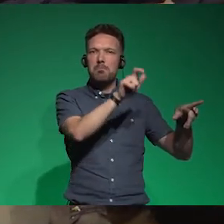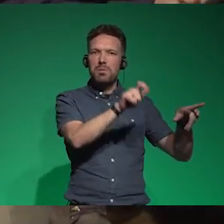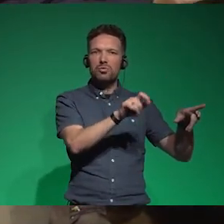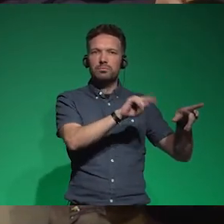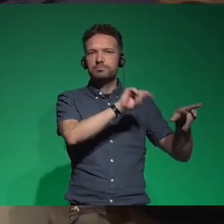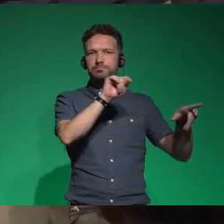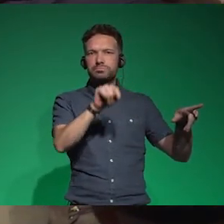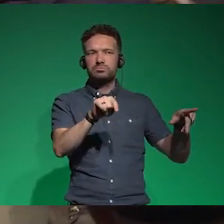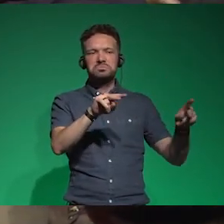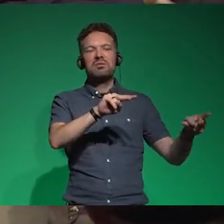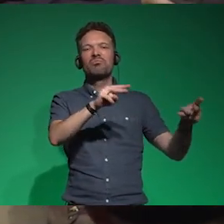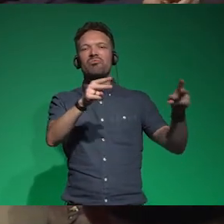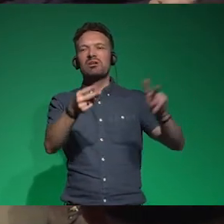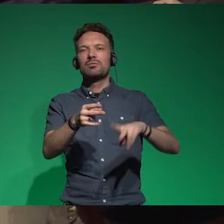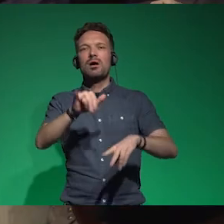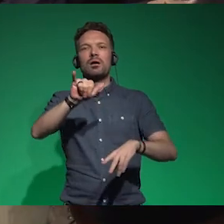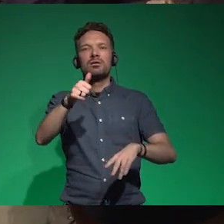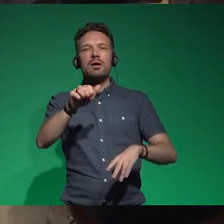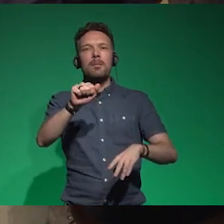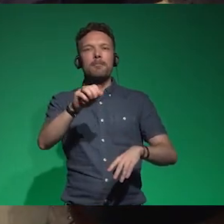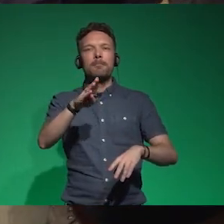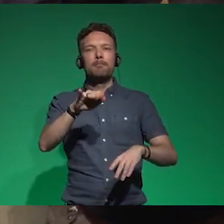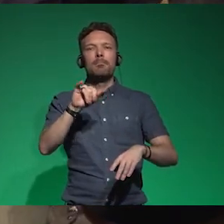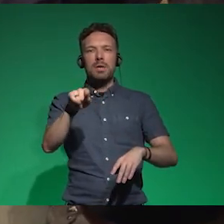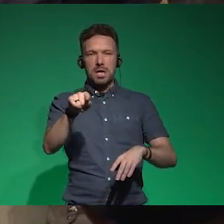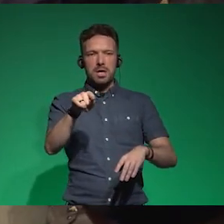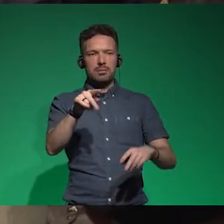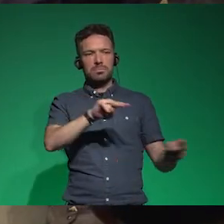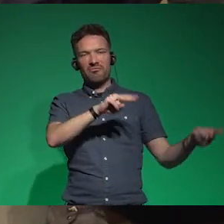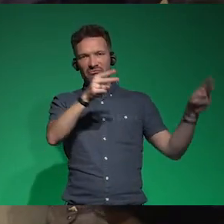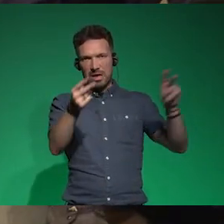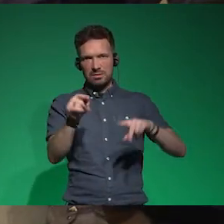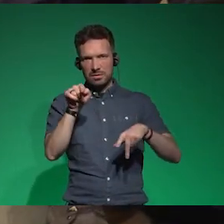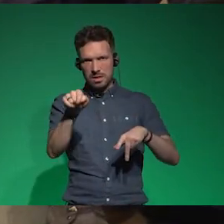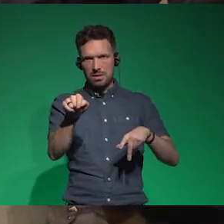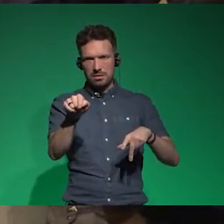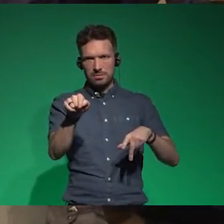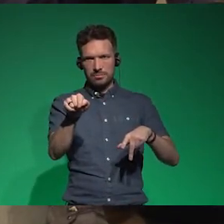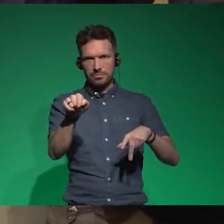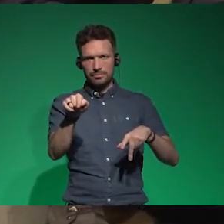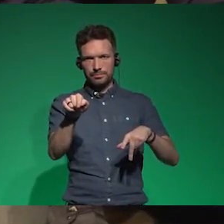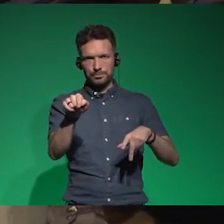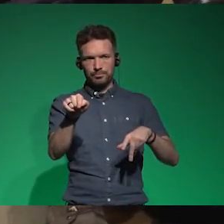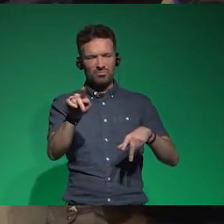Of them, and Mambaling is in Jambi. But what did they do when they wanted to